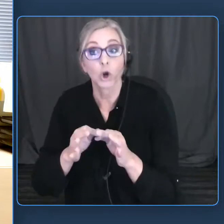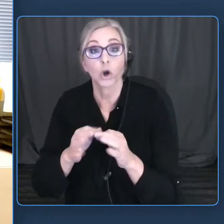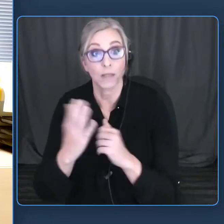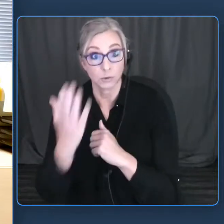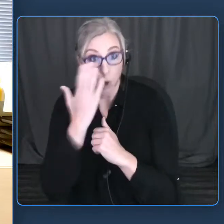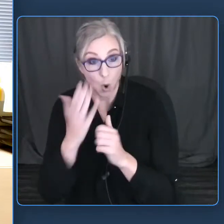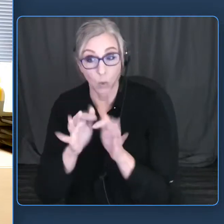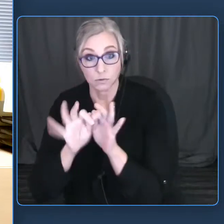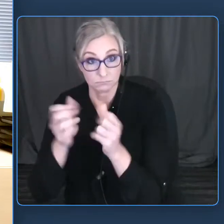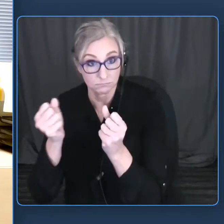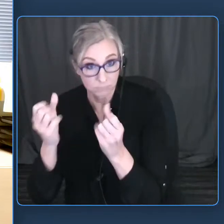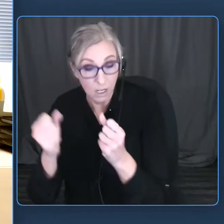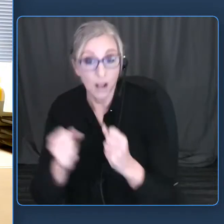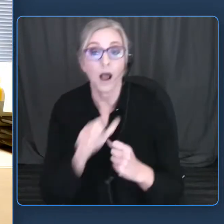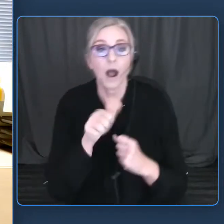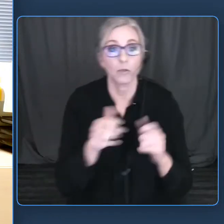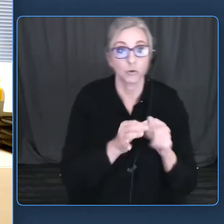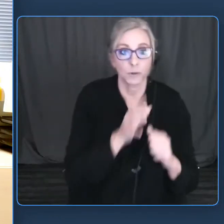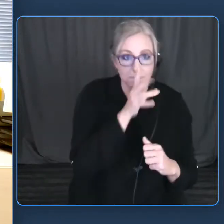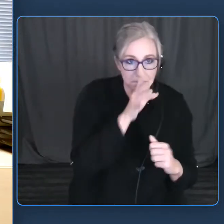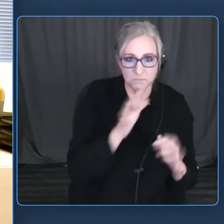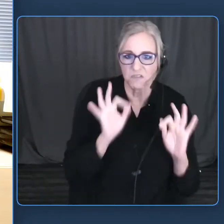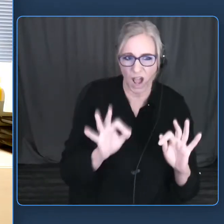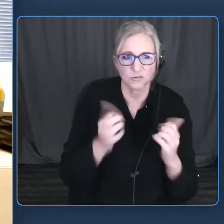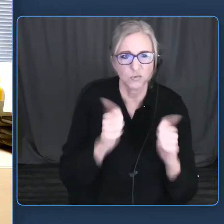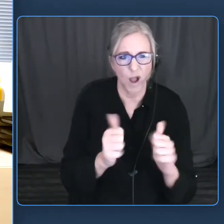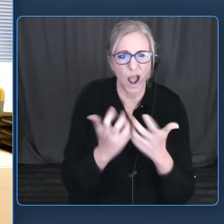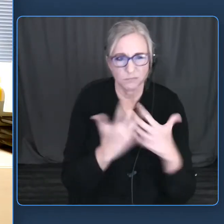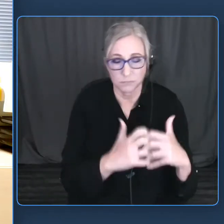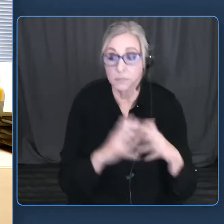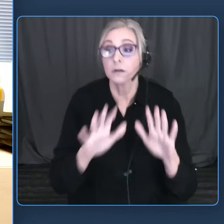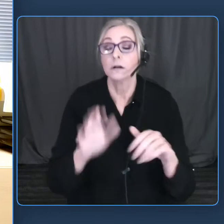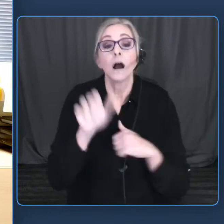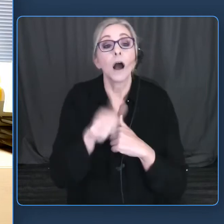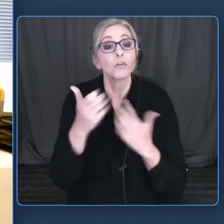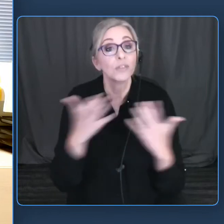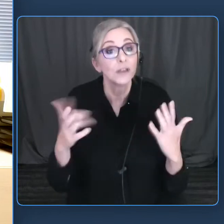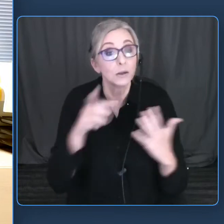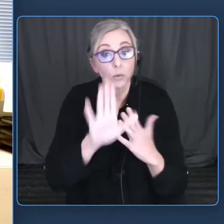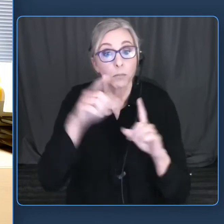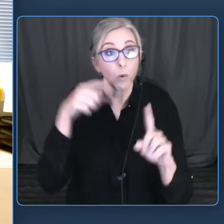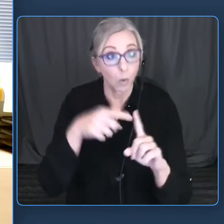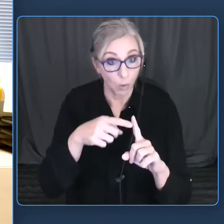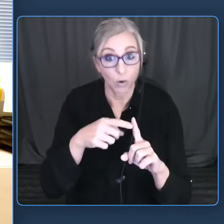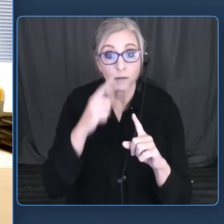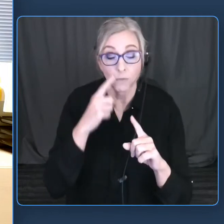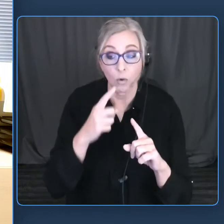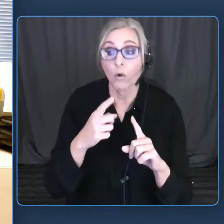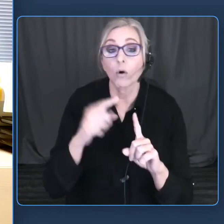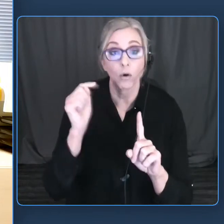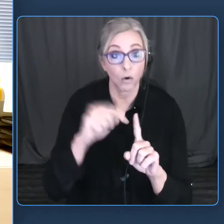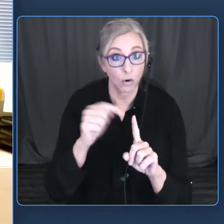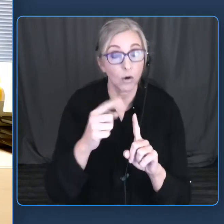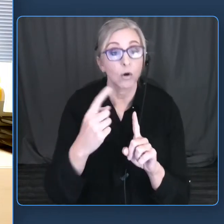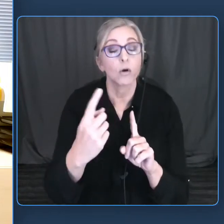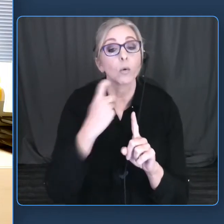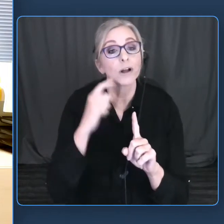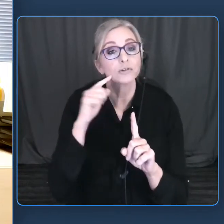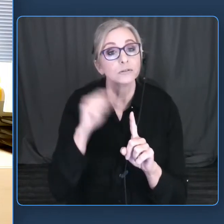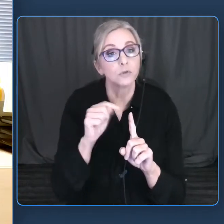And also, and the one other thing that you were saying, the point you were making on this question about